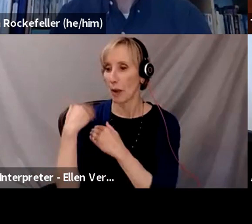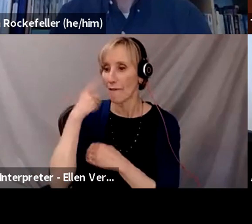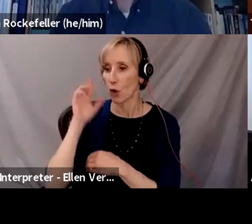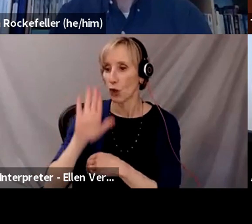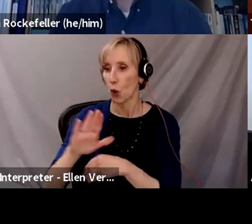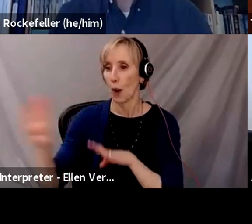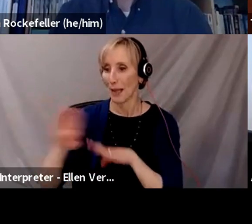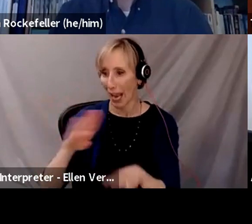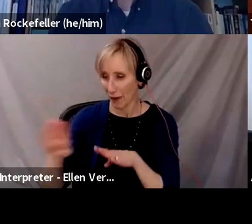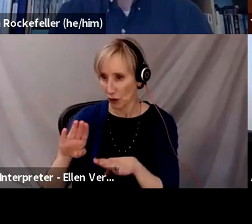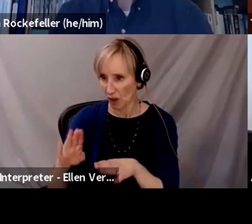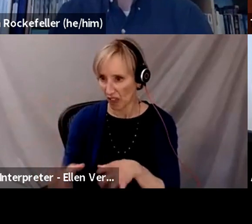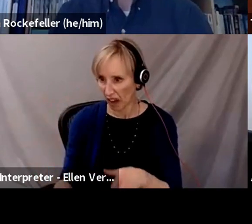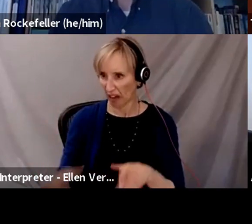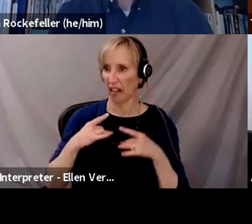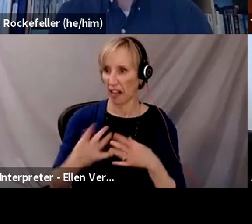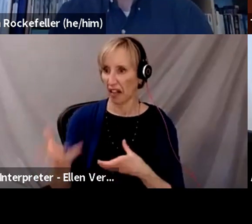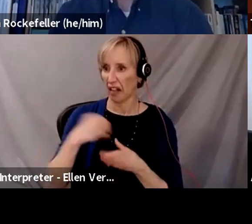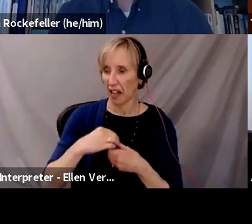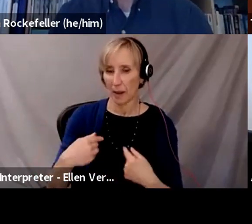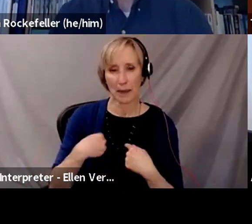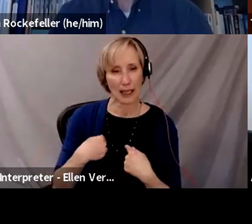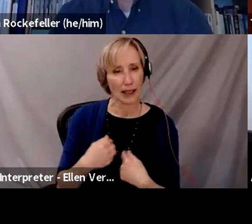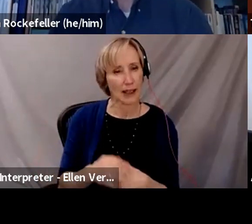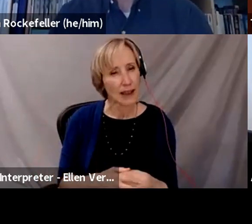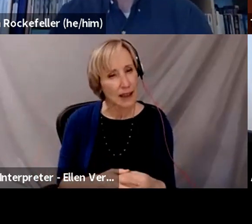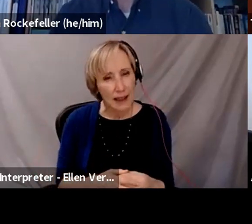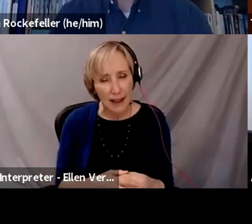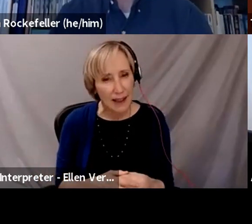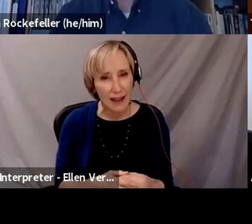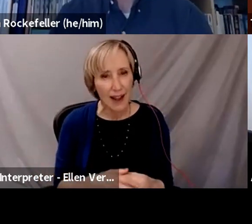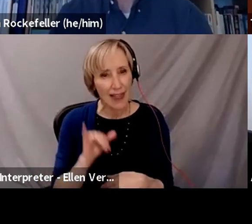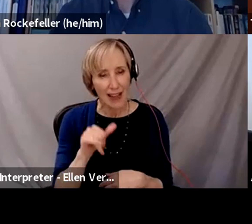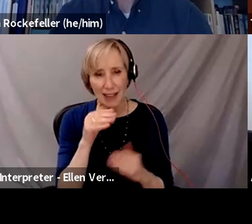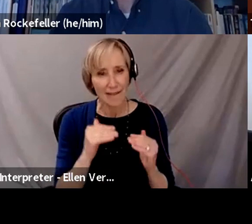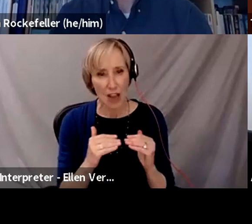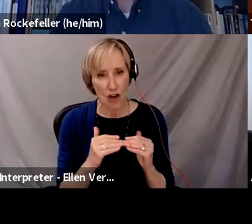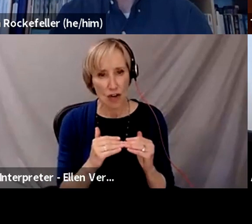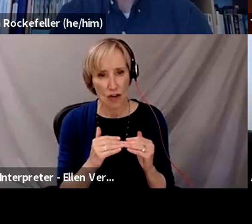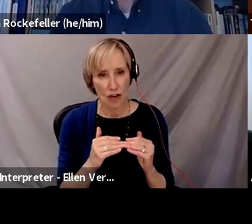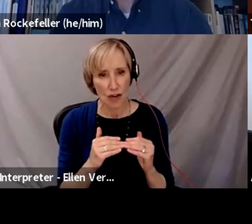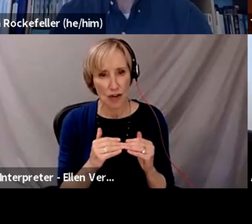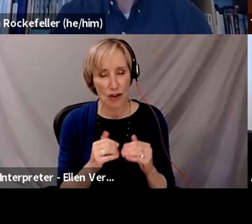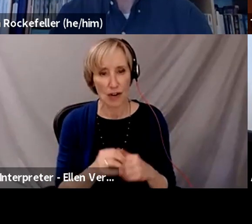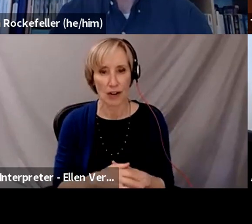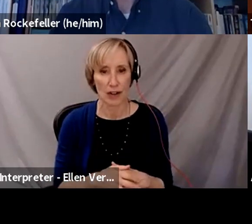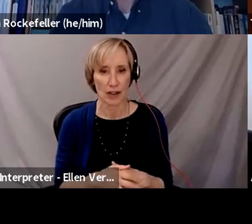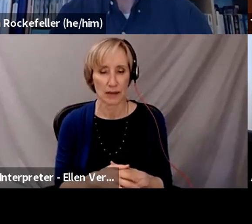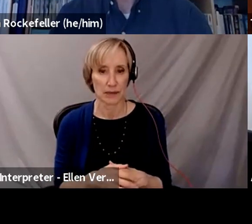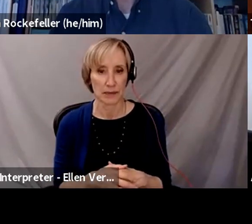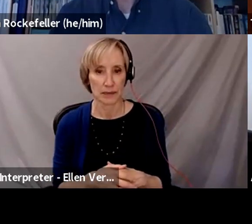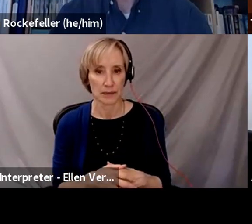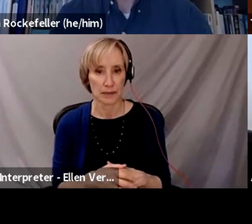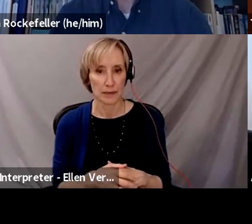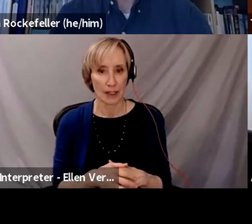don't have to take responsibility to that. And and then that being considered,